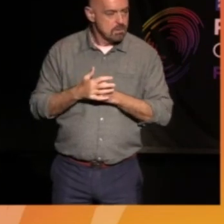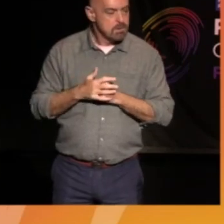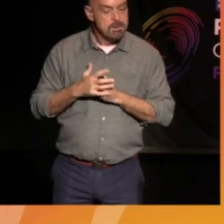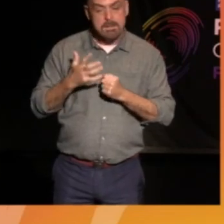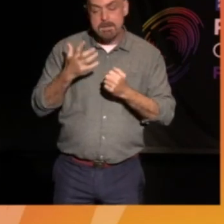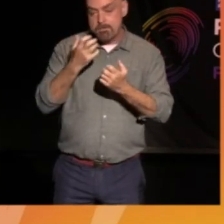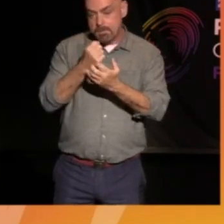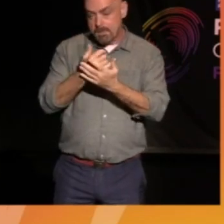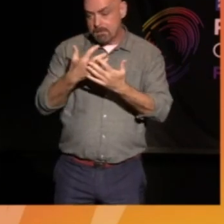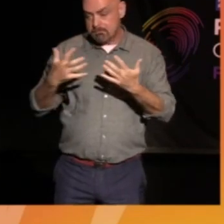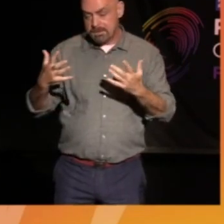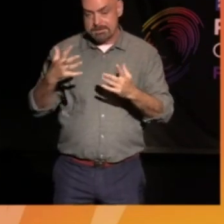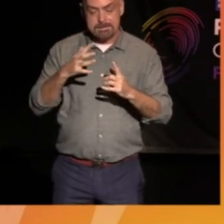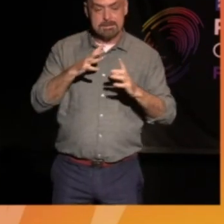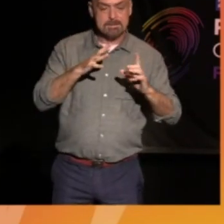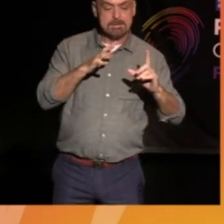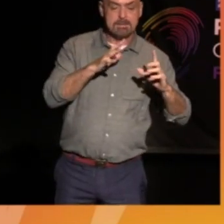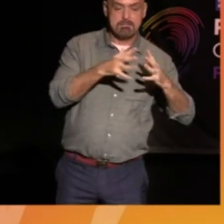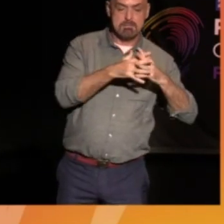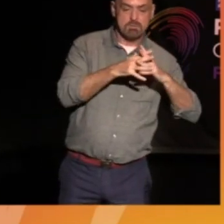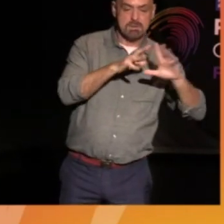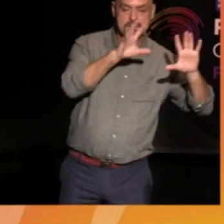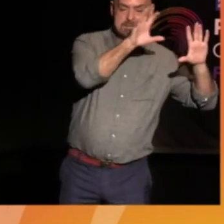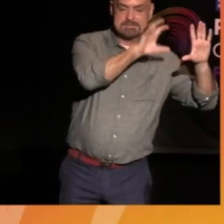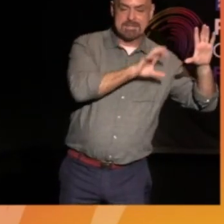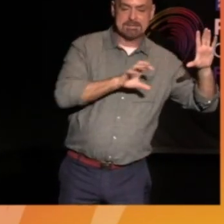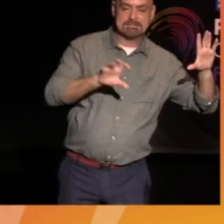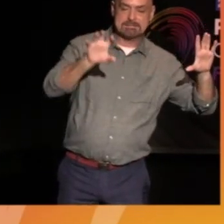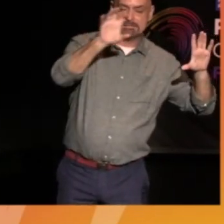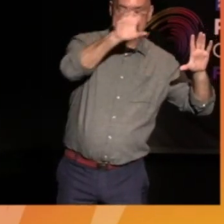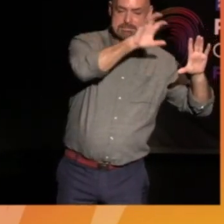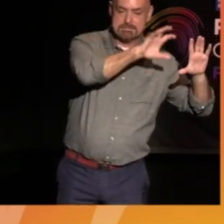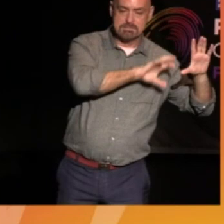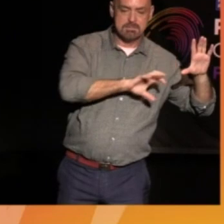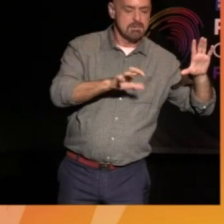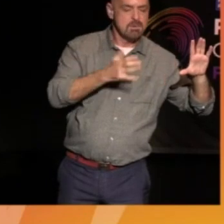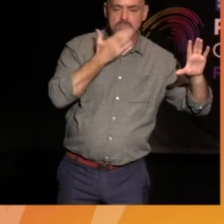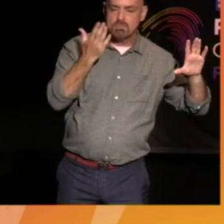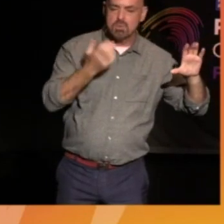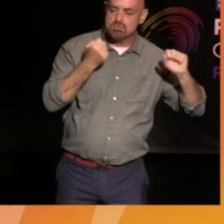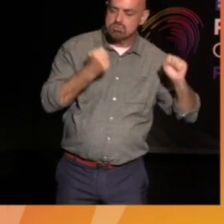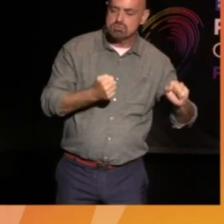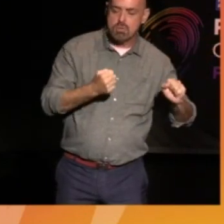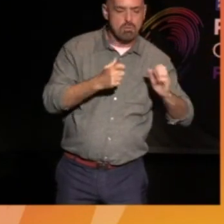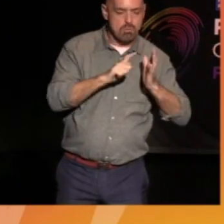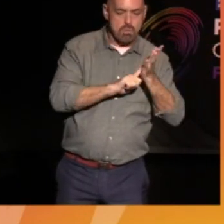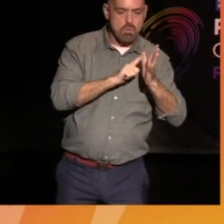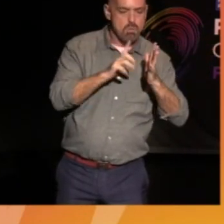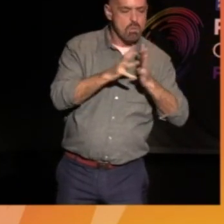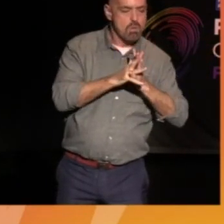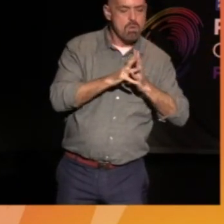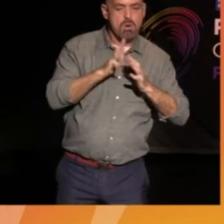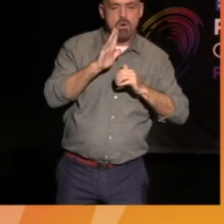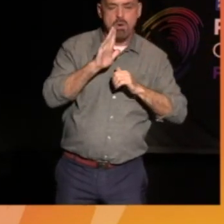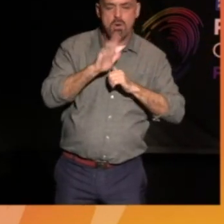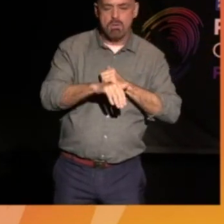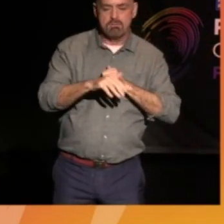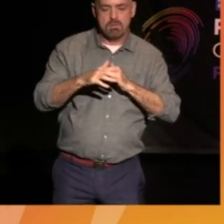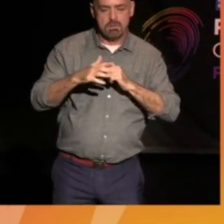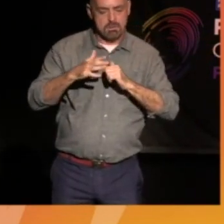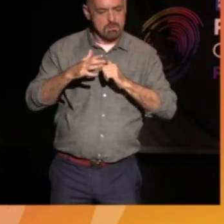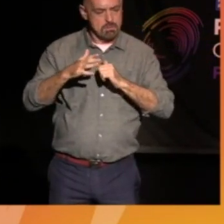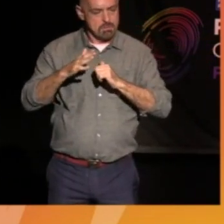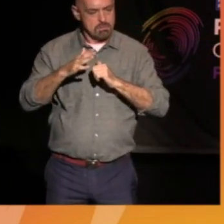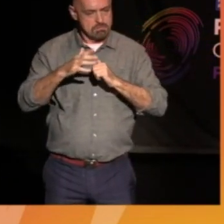many states in the United States, there is no strong law against child marriages. So there are